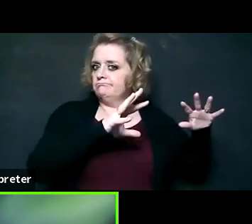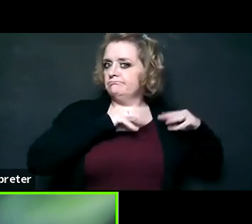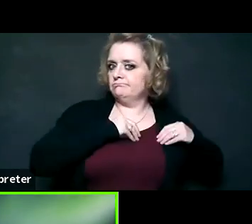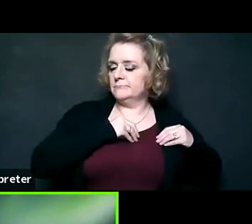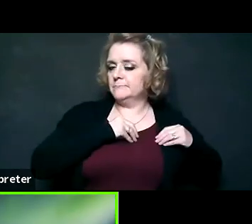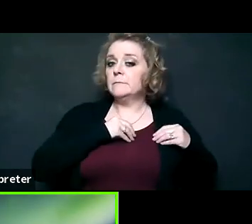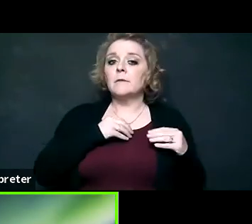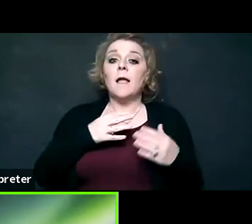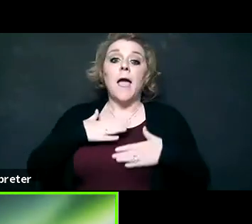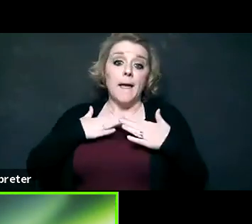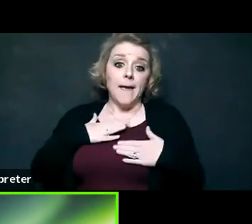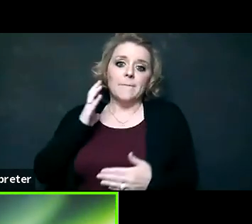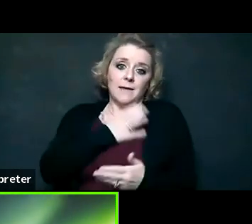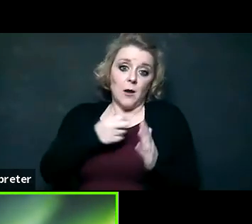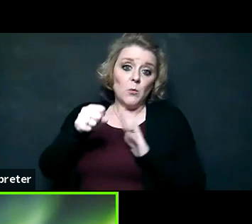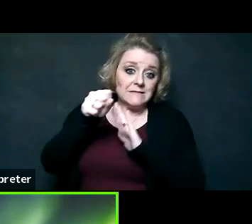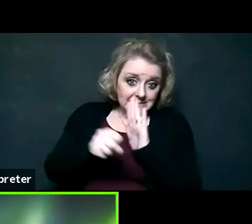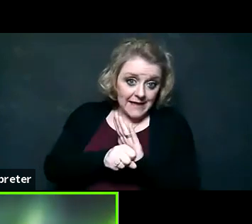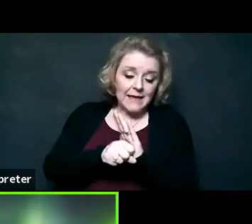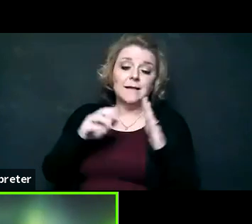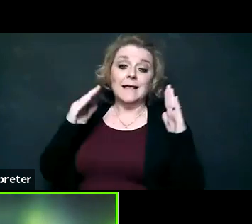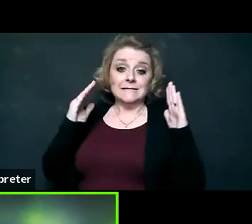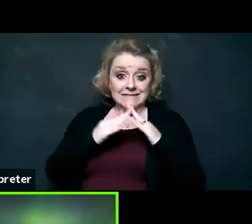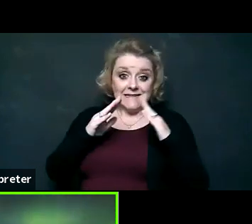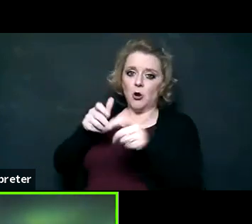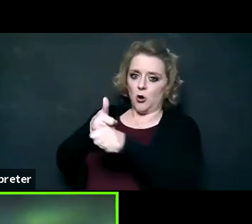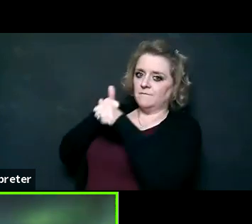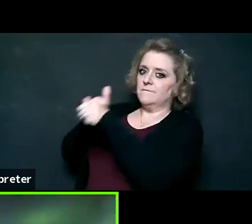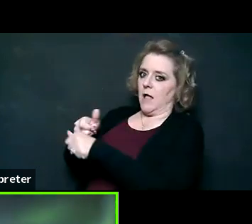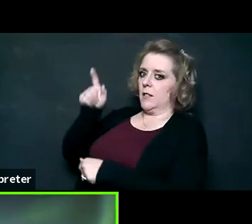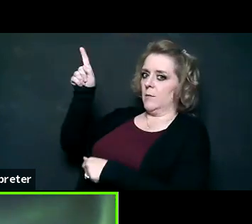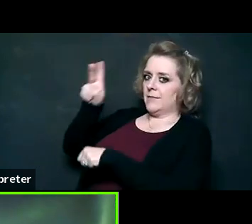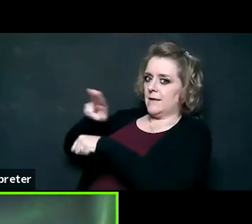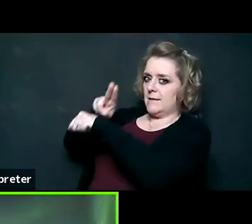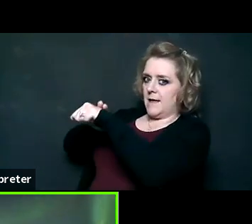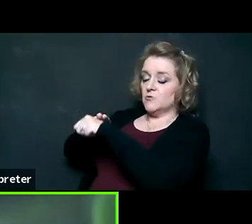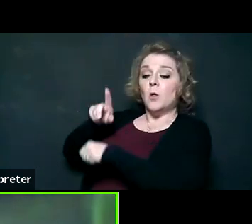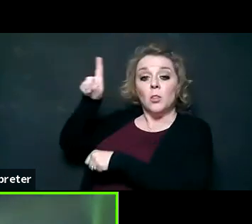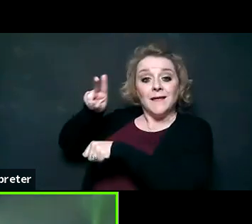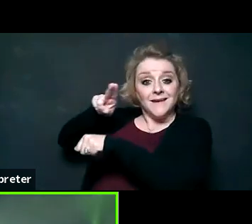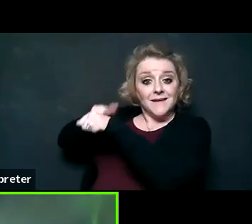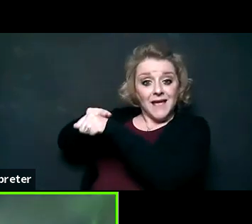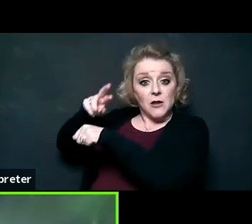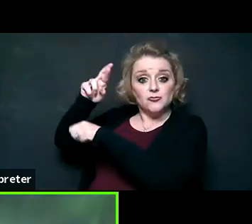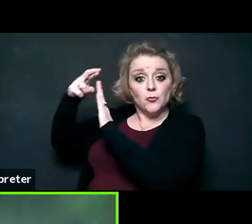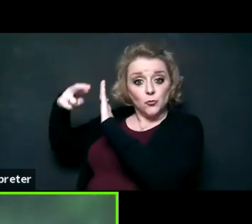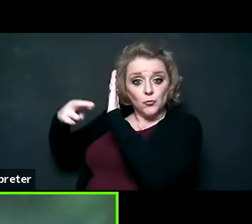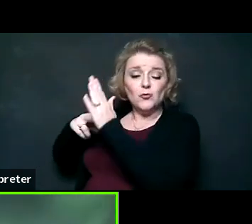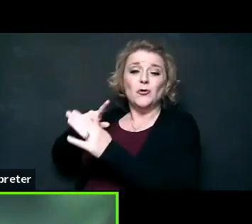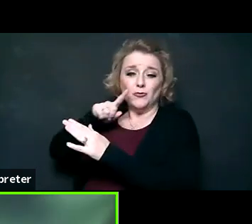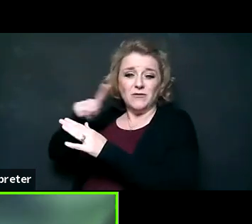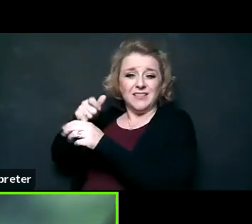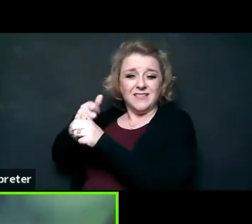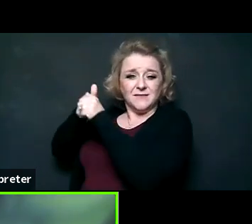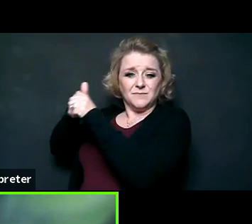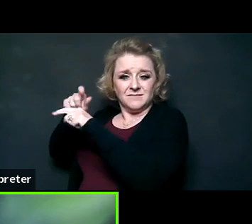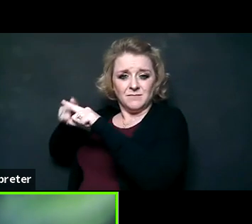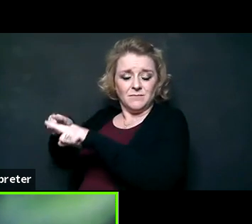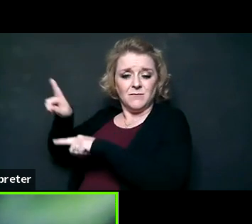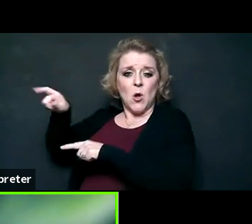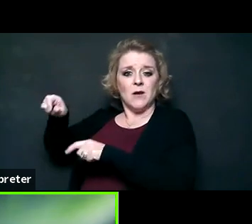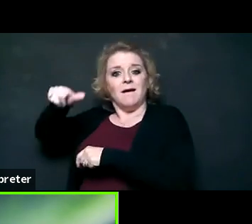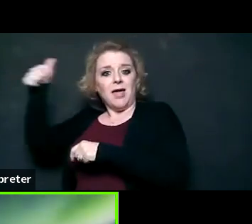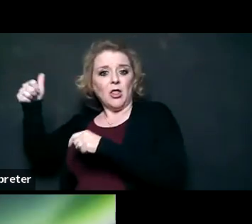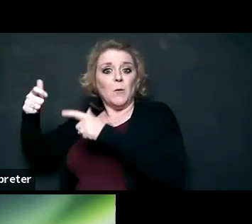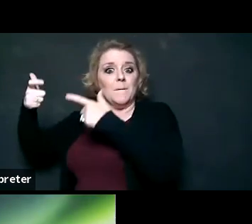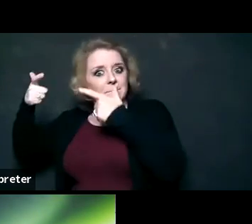following those guidelines, because those national guidelines are from areas that are much more severely affected than us. And they've learned from that